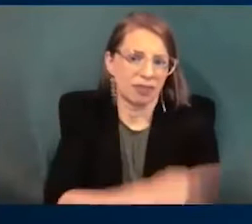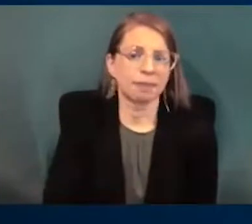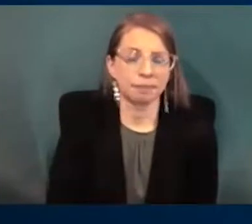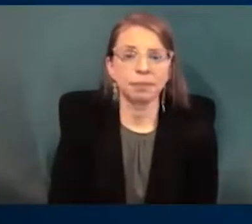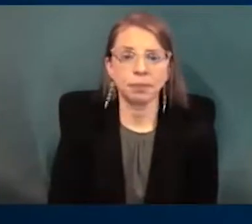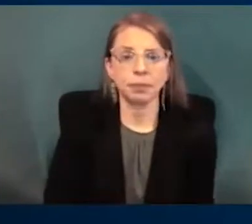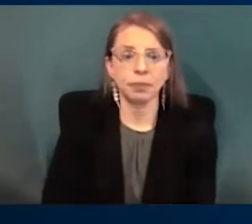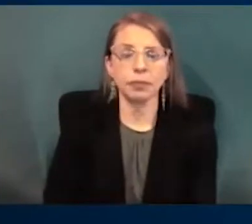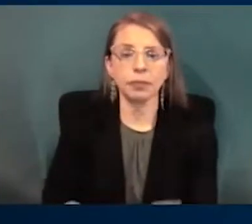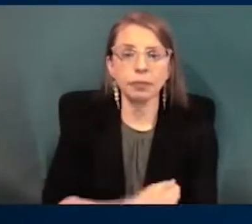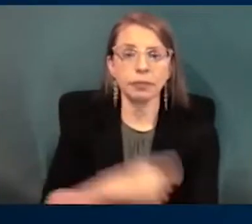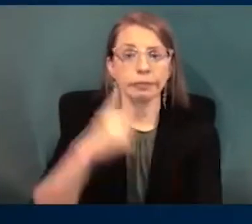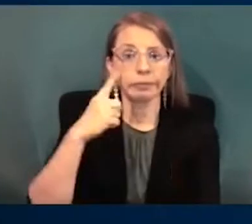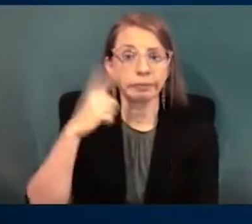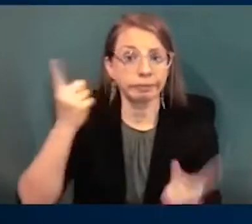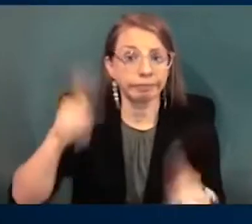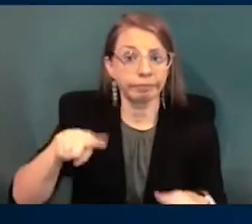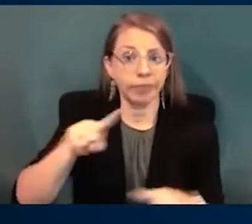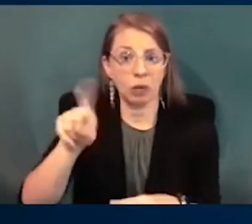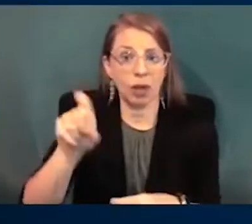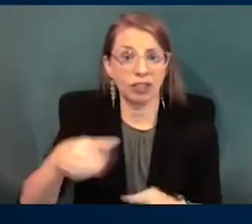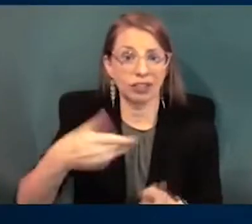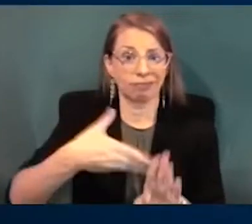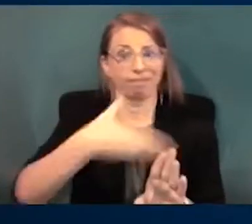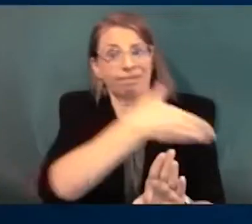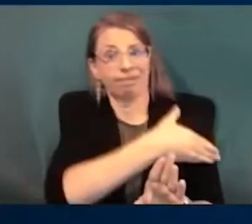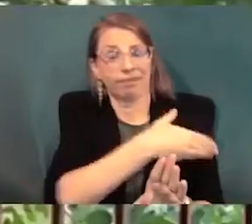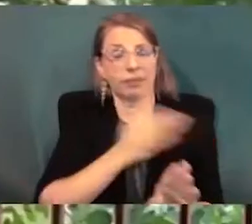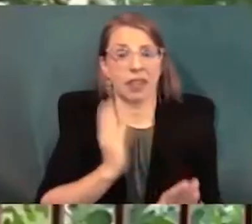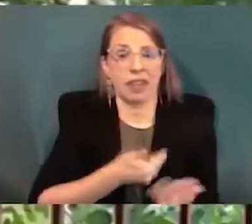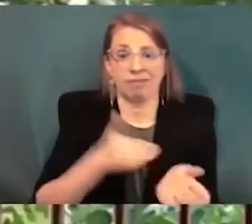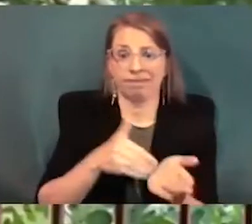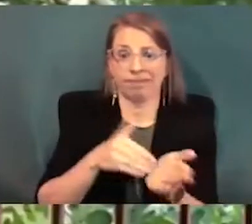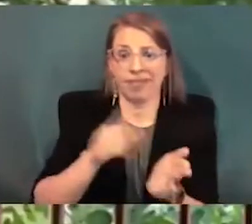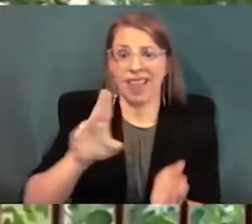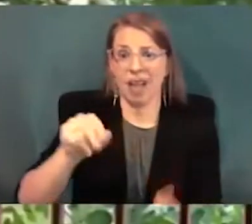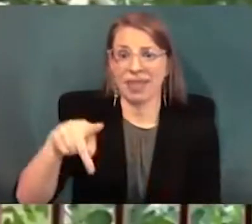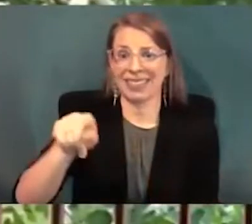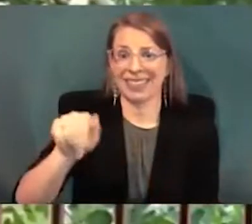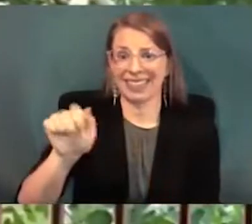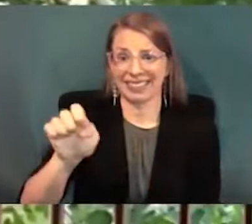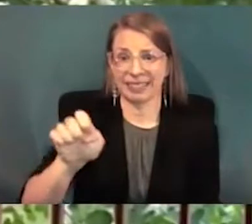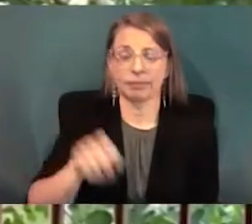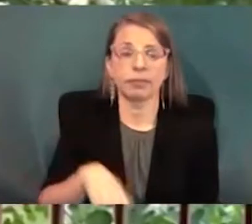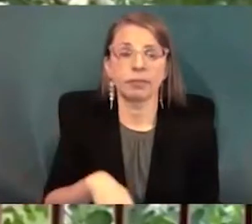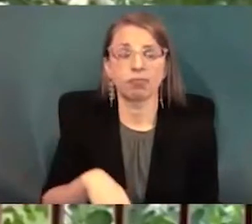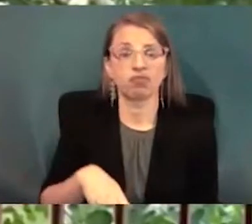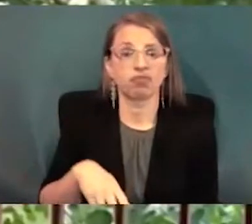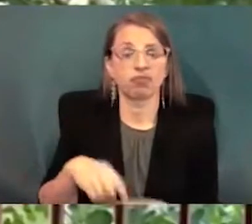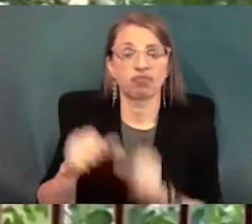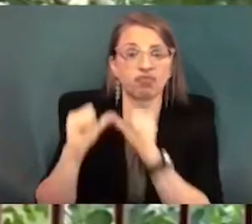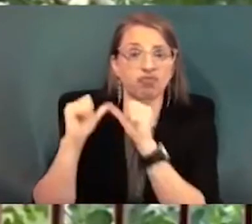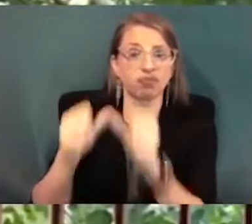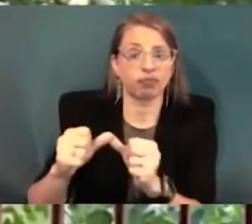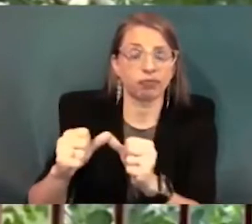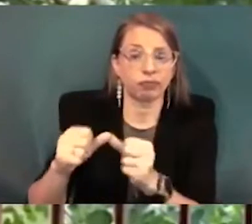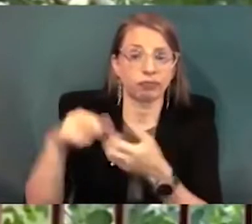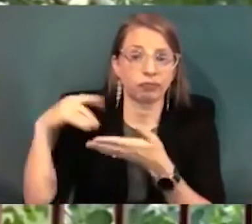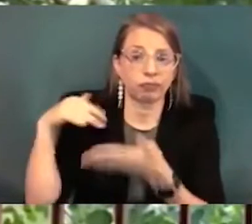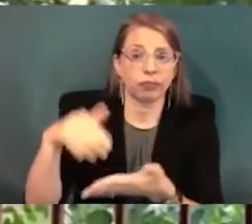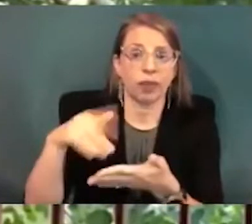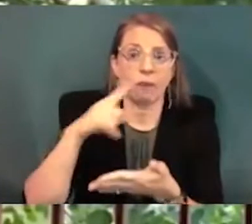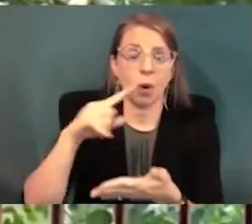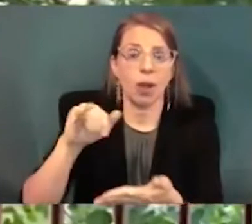Yeah, I agree. We had this question early on in our physician update. This has been something that's been ongoing in our immunosuppressed, particularly